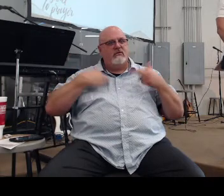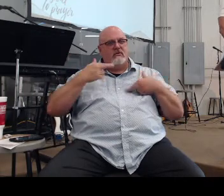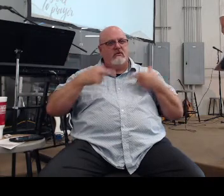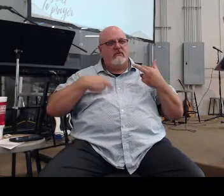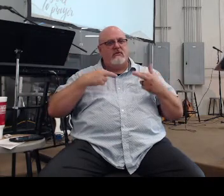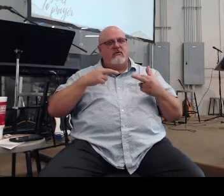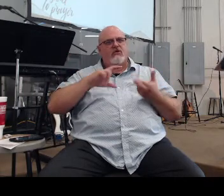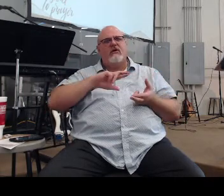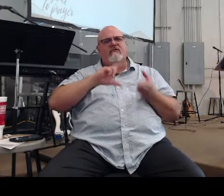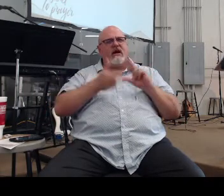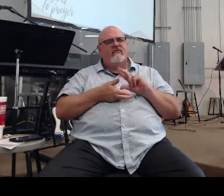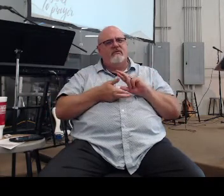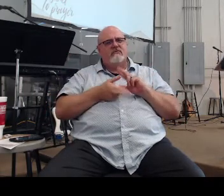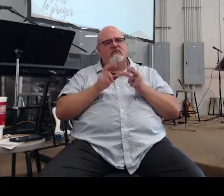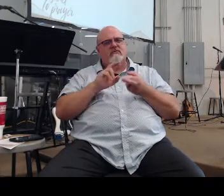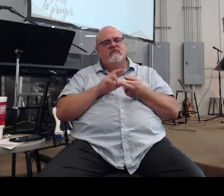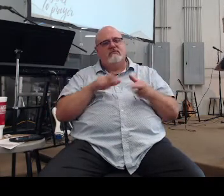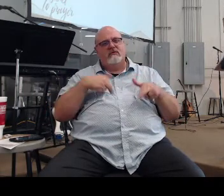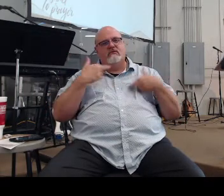no